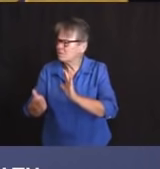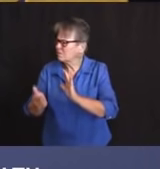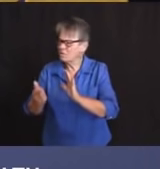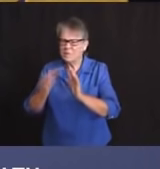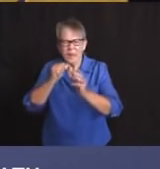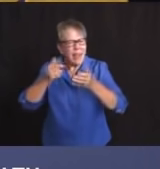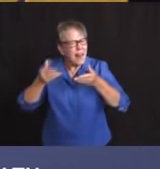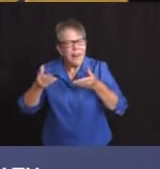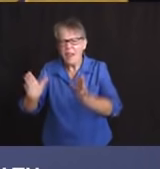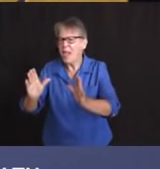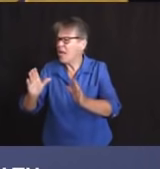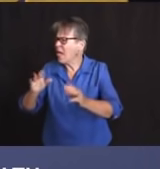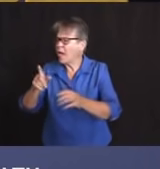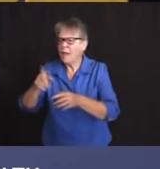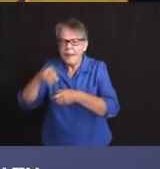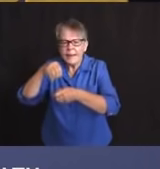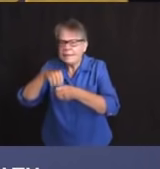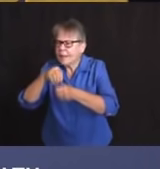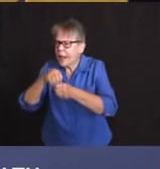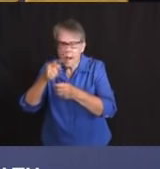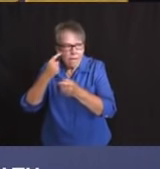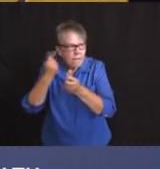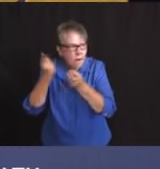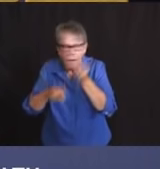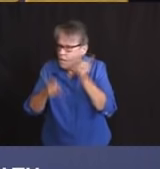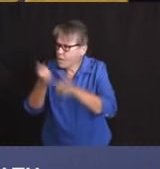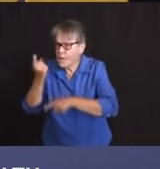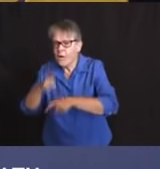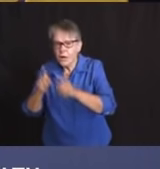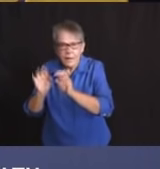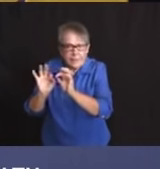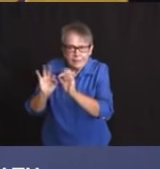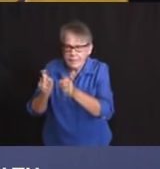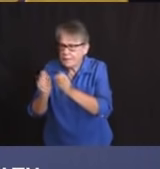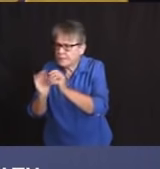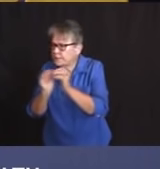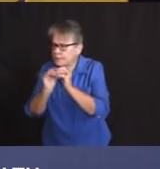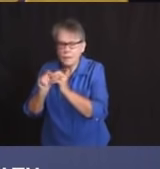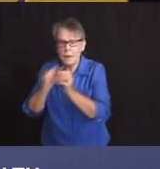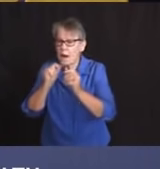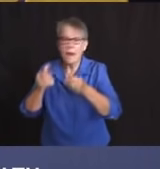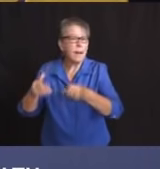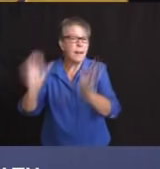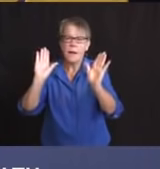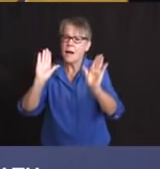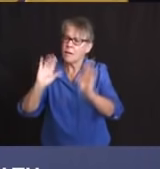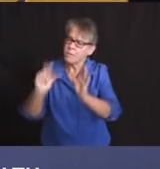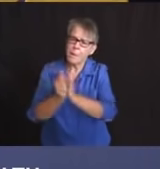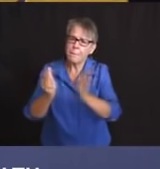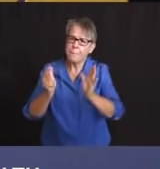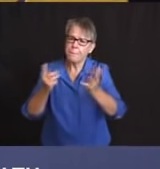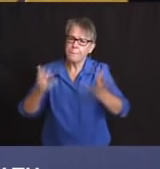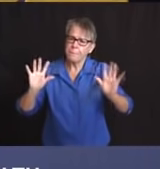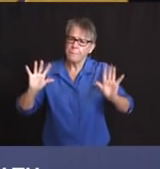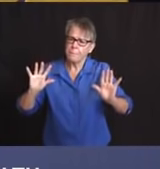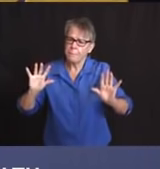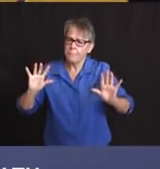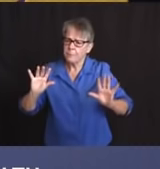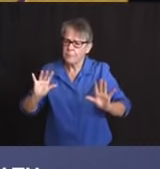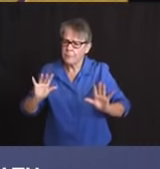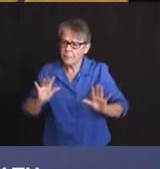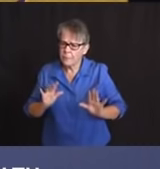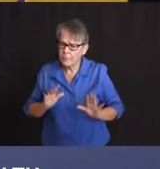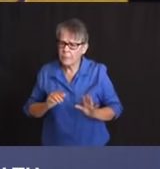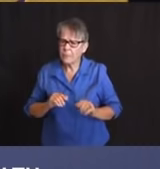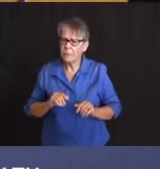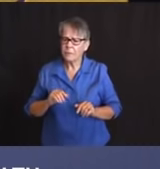trading in that respect. You may have knowledge, but if you trade on that knowledge, you will, and you're convicted, you'll go to jail and